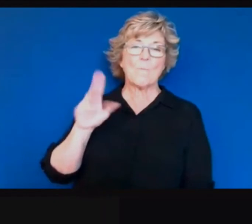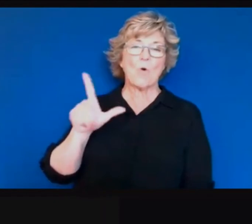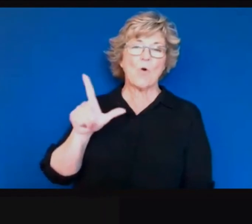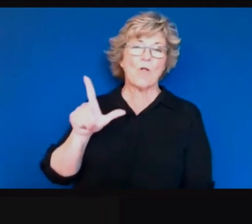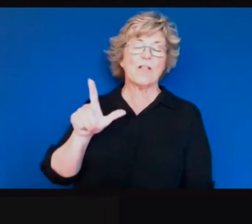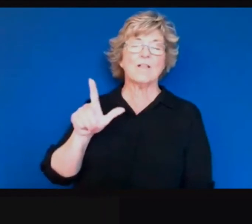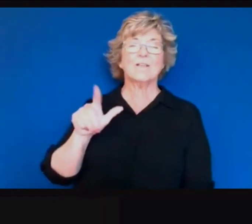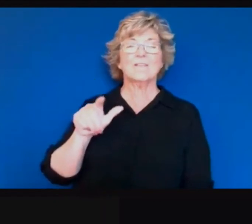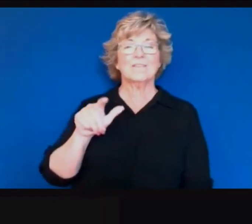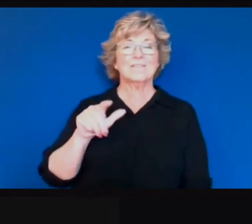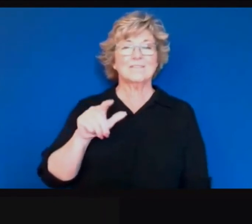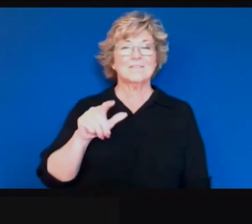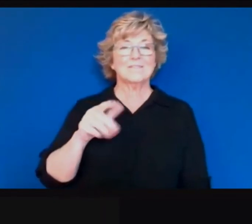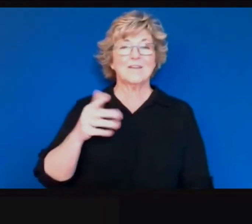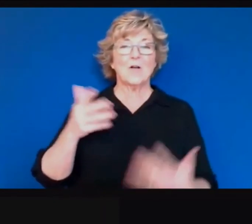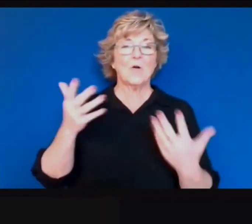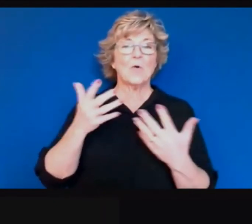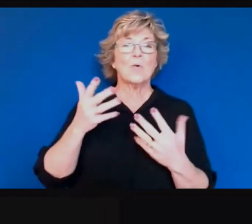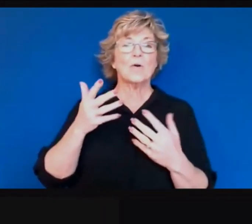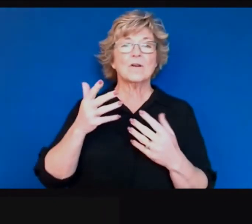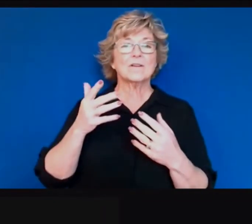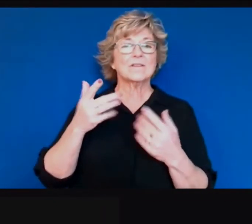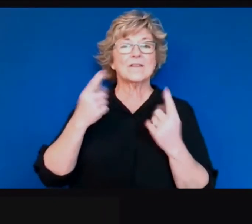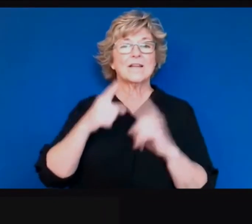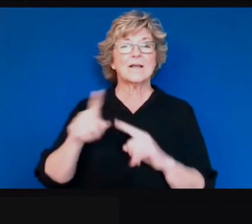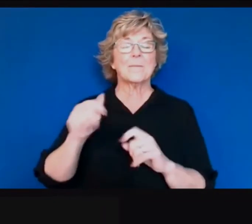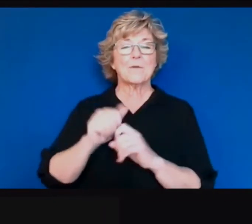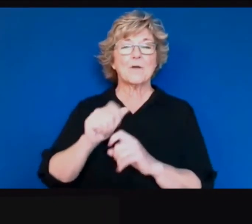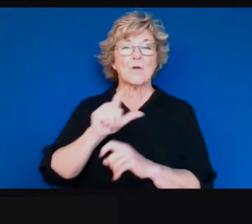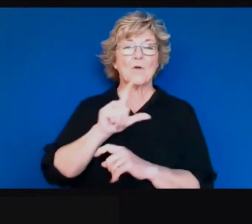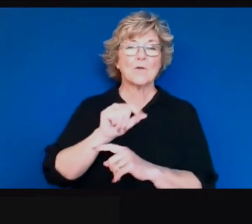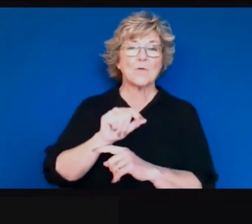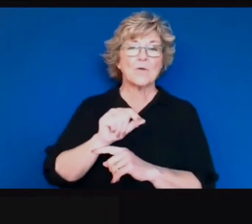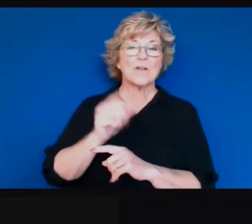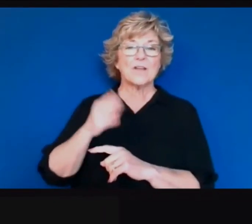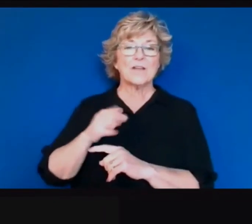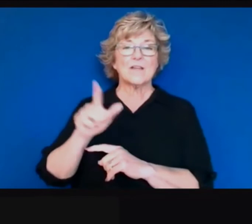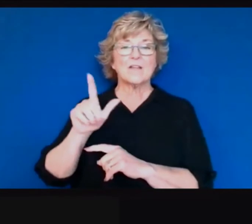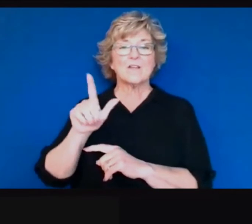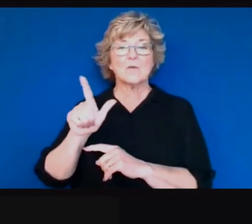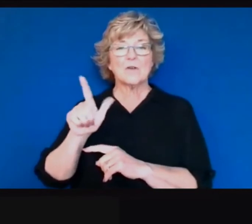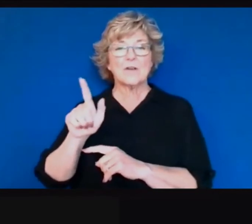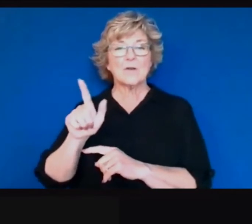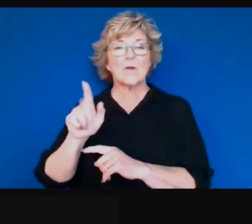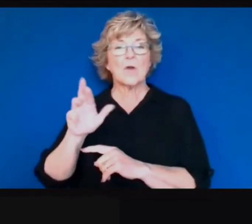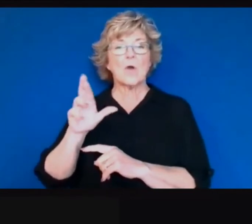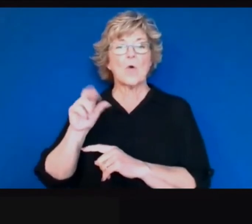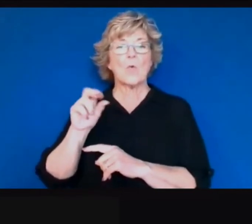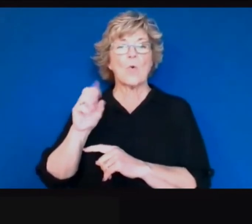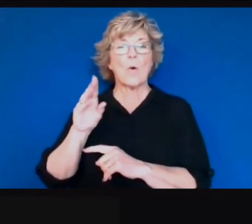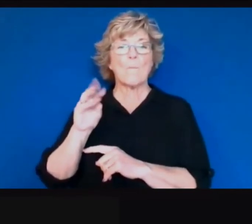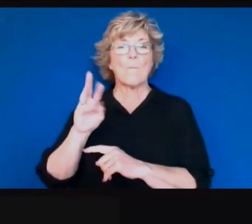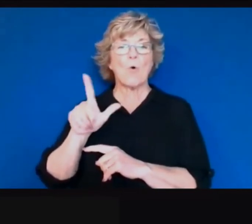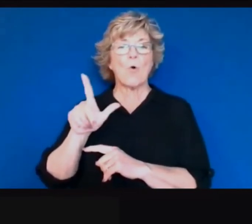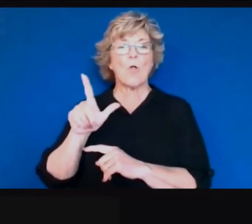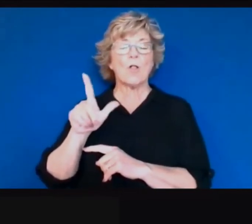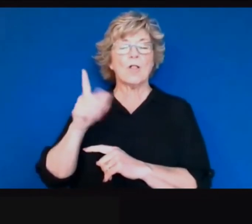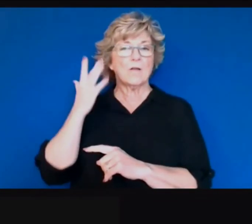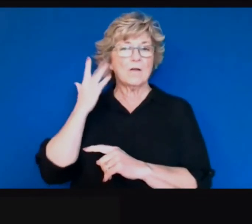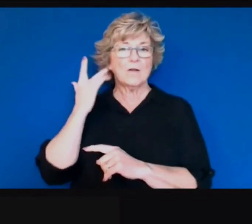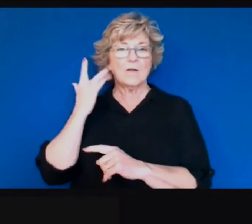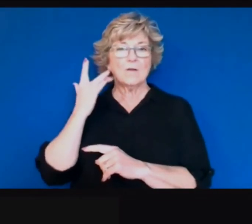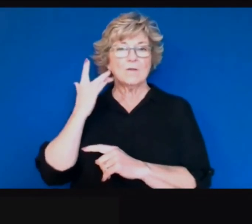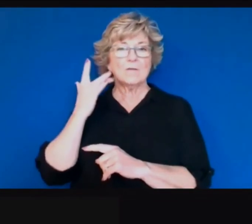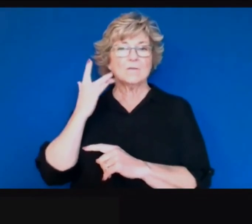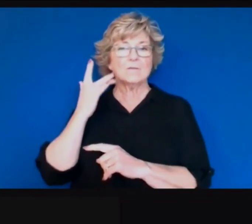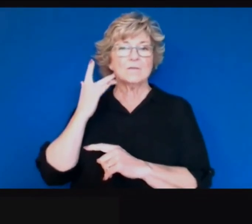relates to the 2021 Rose Bowl game? Perhaps talking a bit on why it was important to push